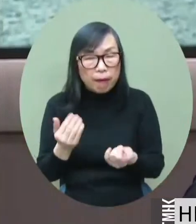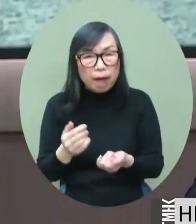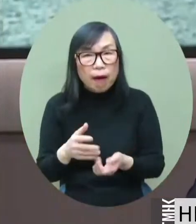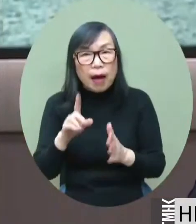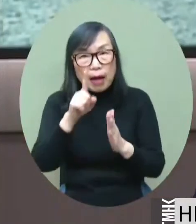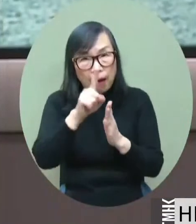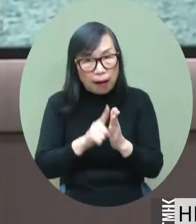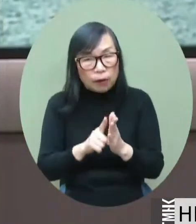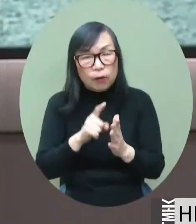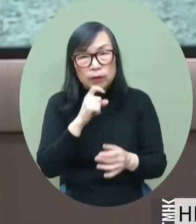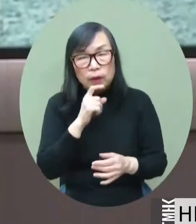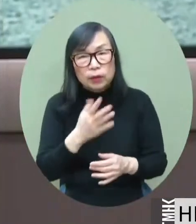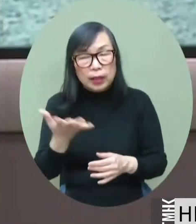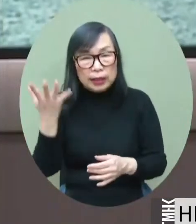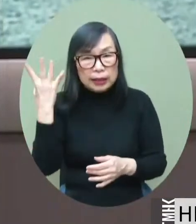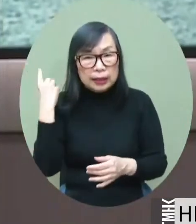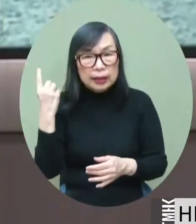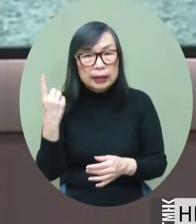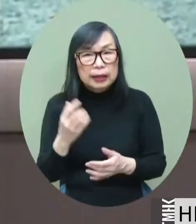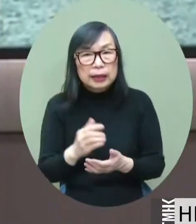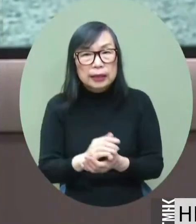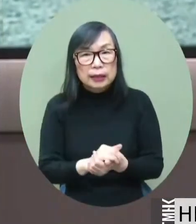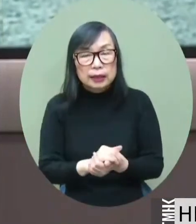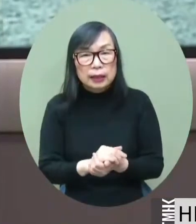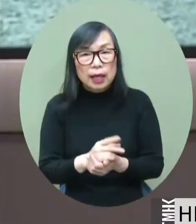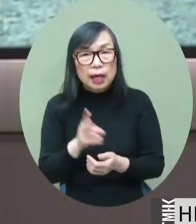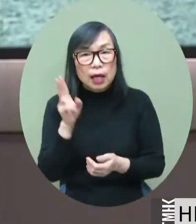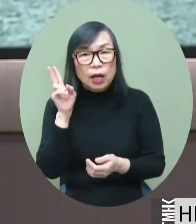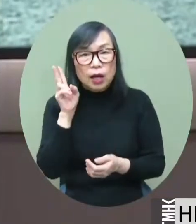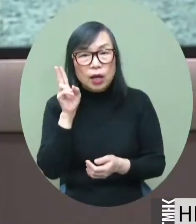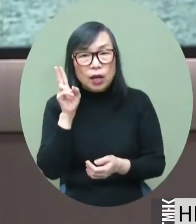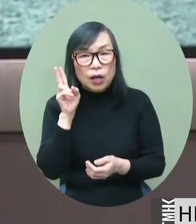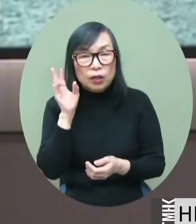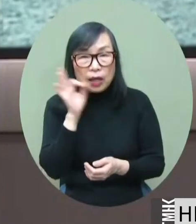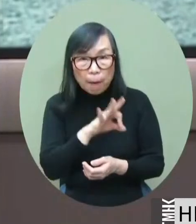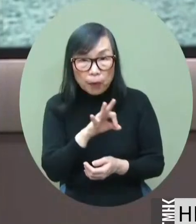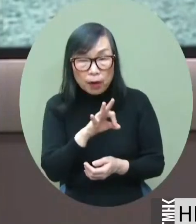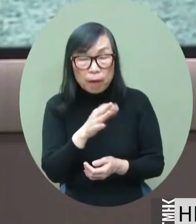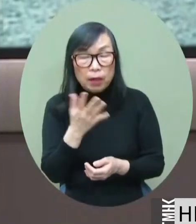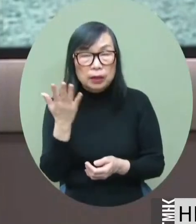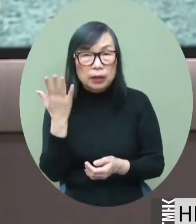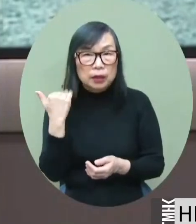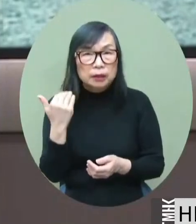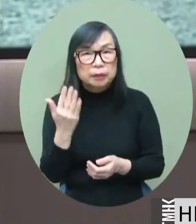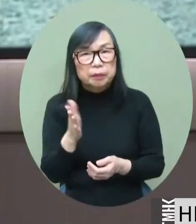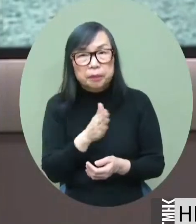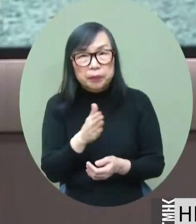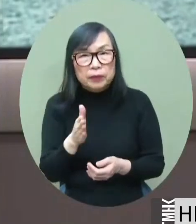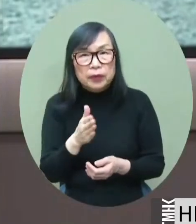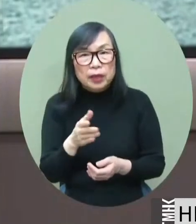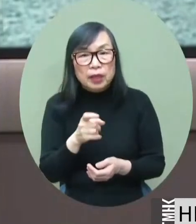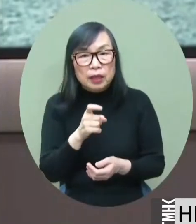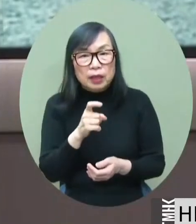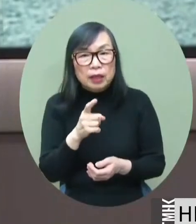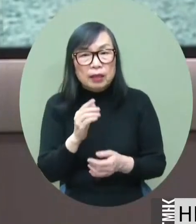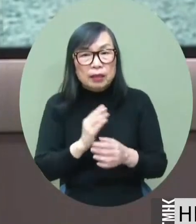positive cases and the percentage of positive cases in RTD cases has been declining in recent days. 3 weeks